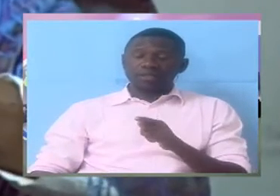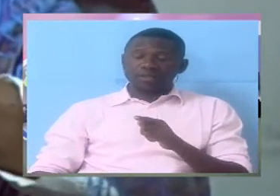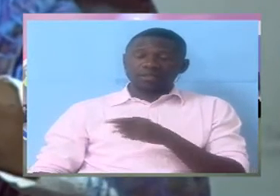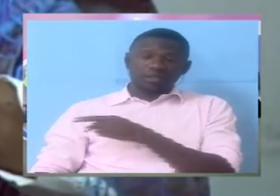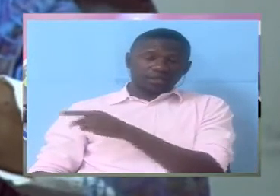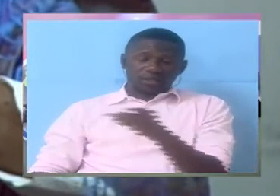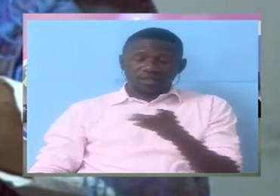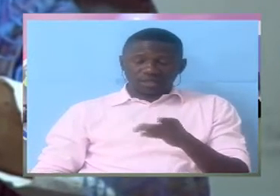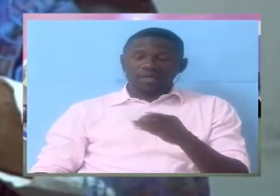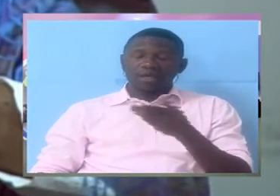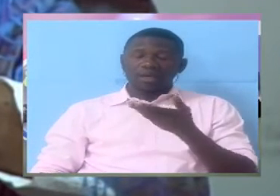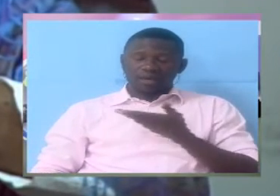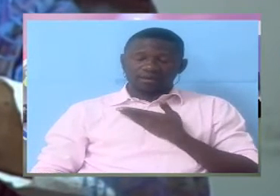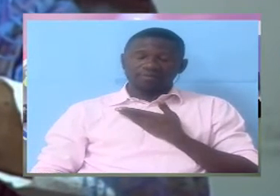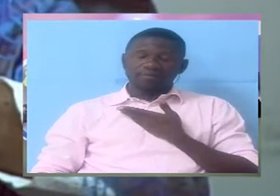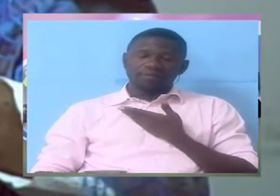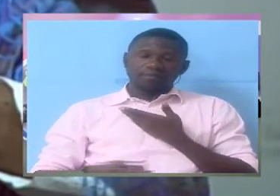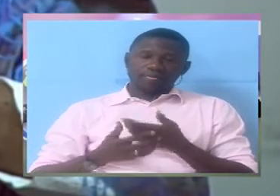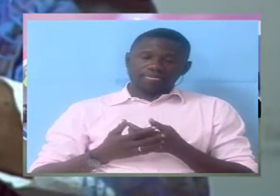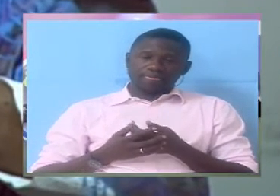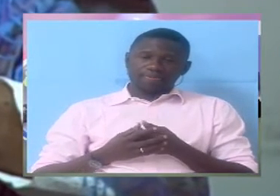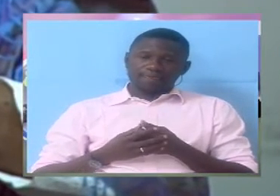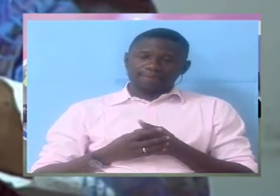that they had.